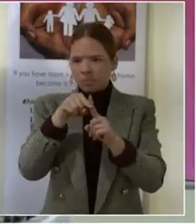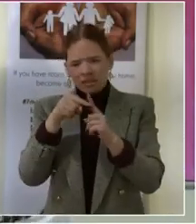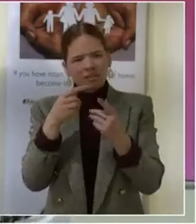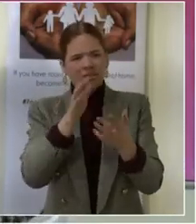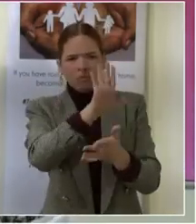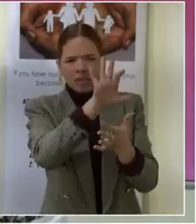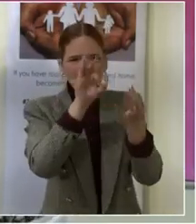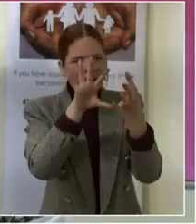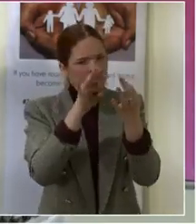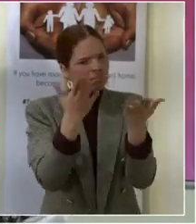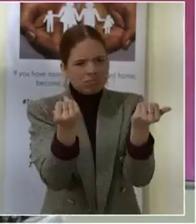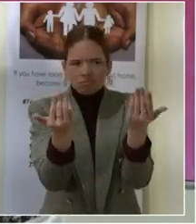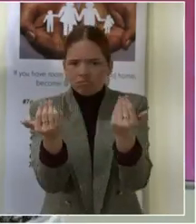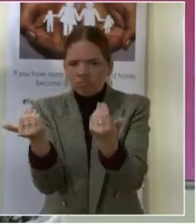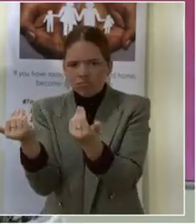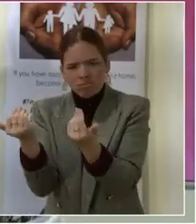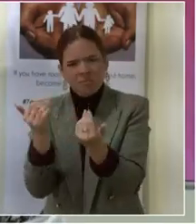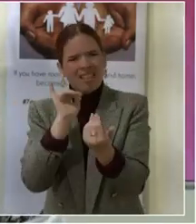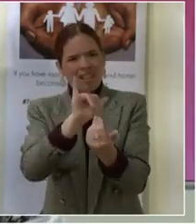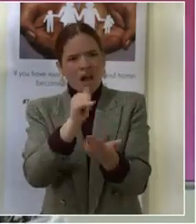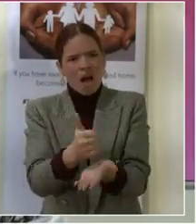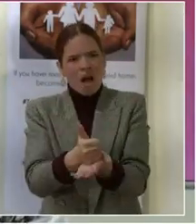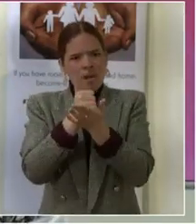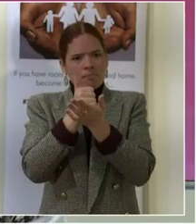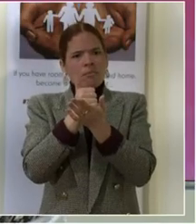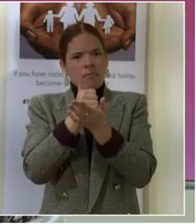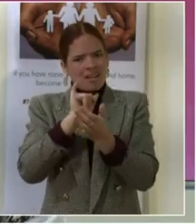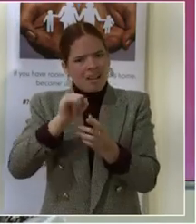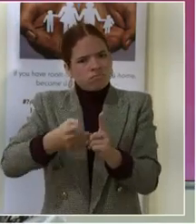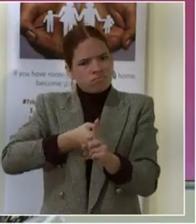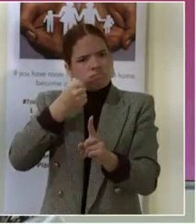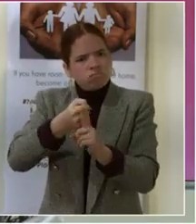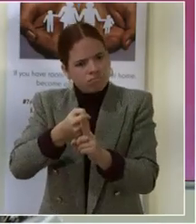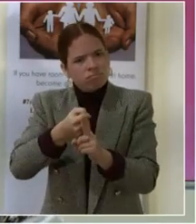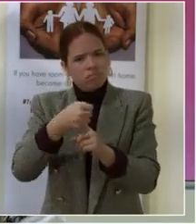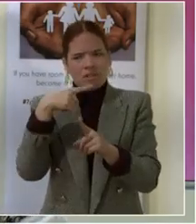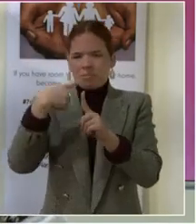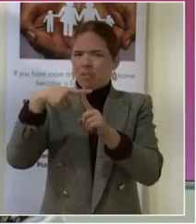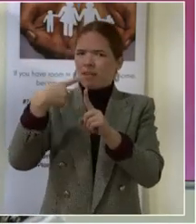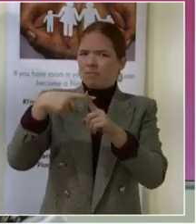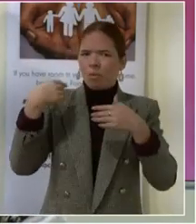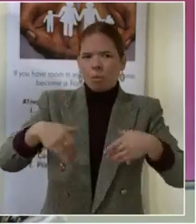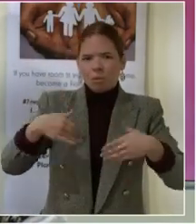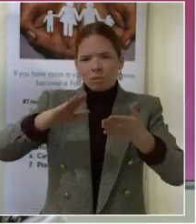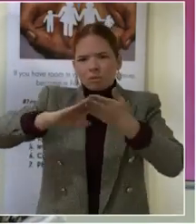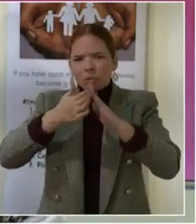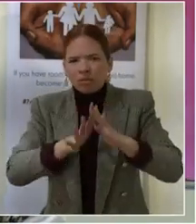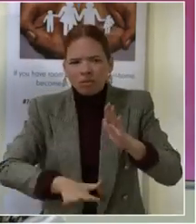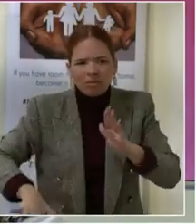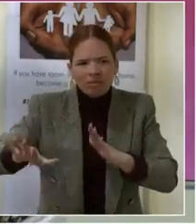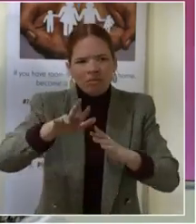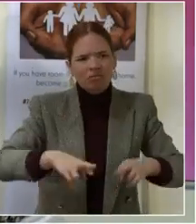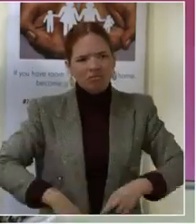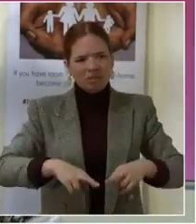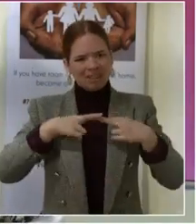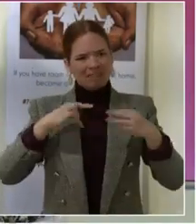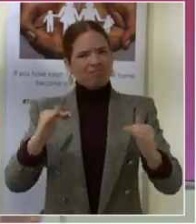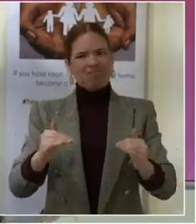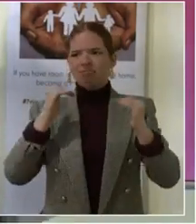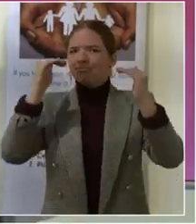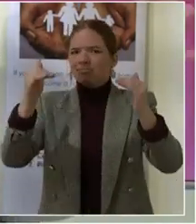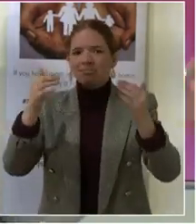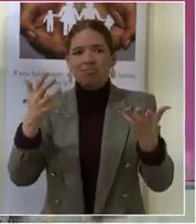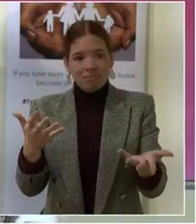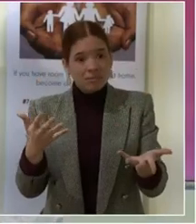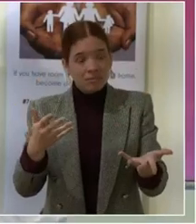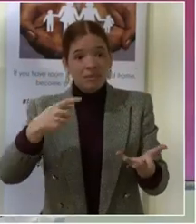the impact that the Building Blocks grants are having on our residents and on our communities. And I hear about grantees who have gotten